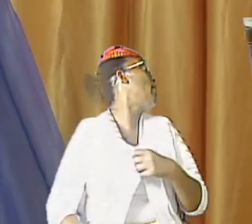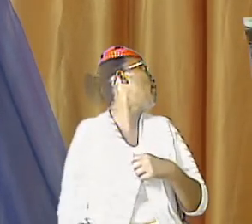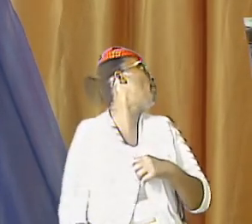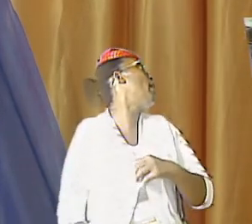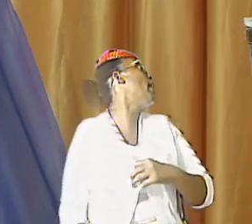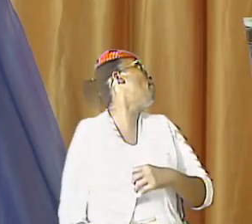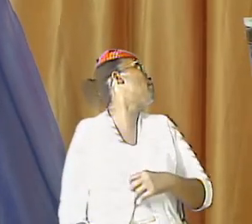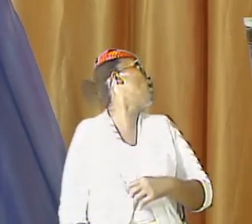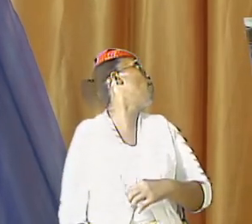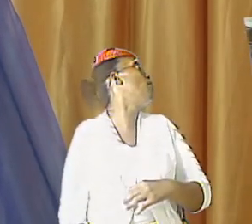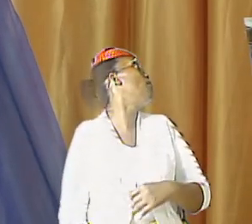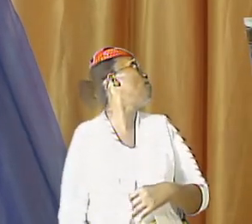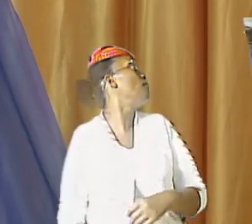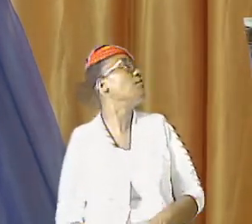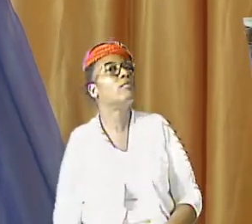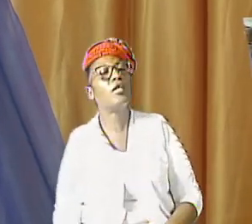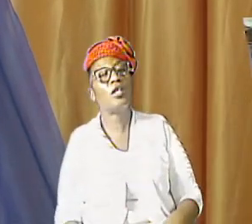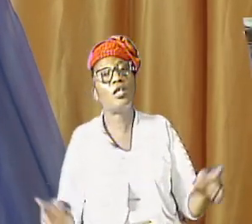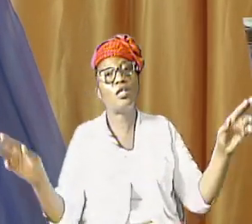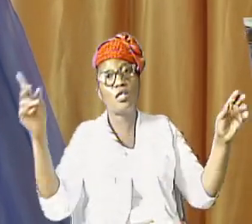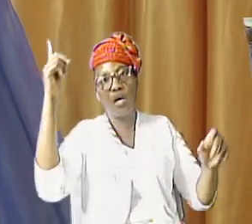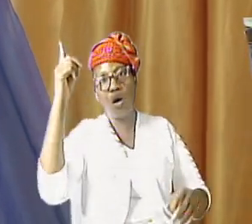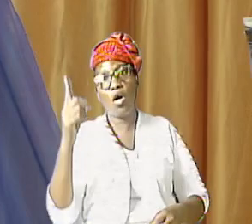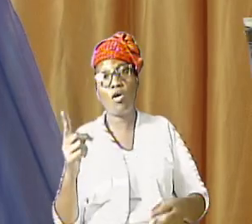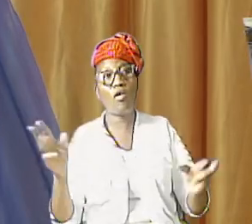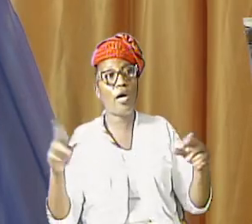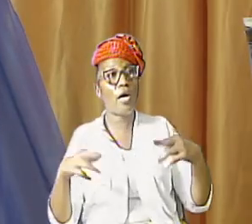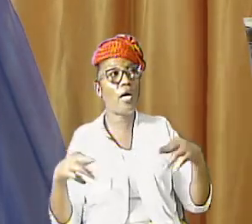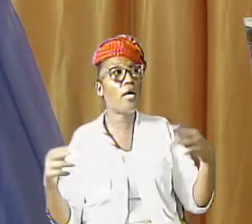heart for God. Oh yes,